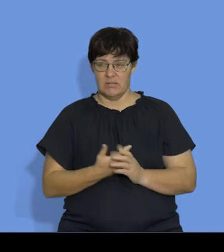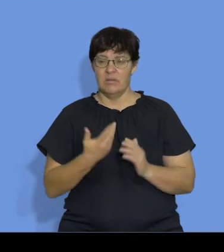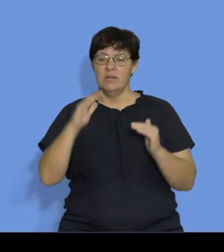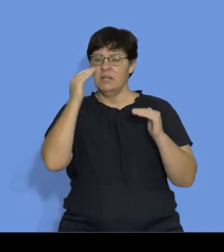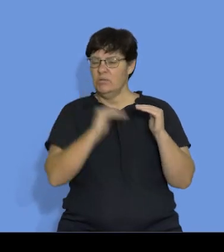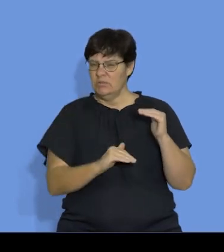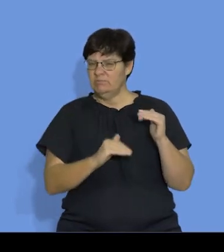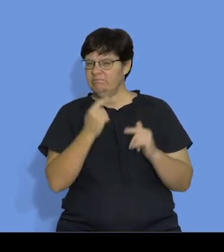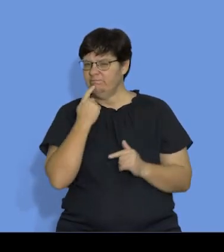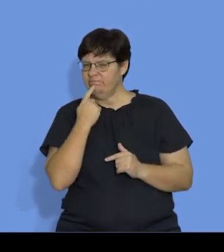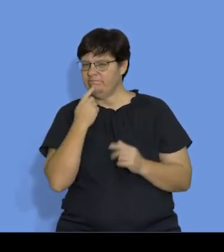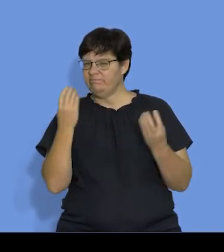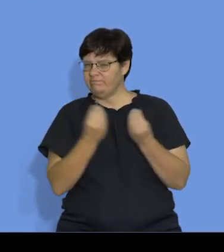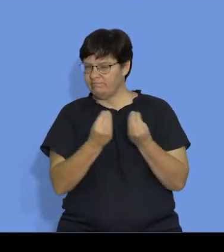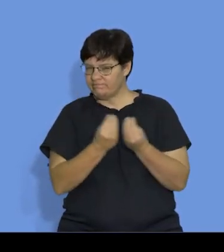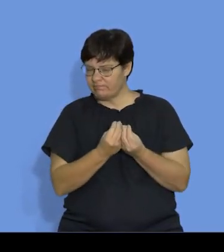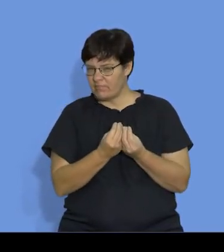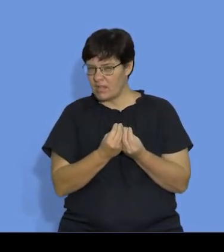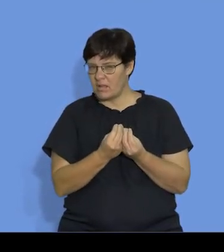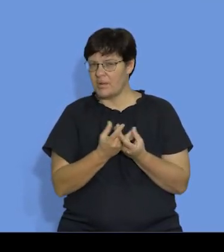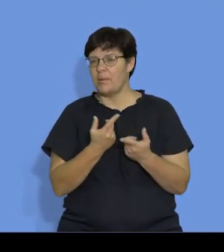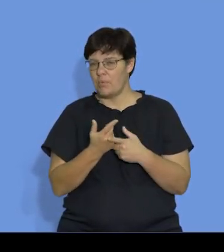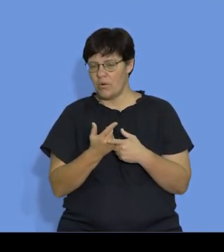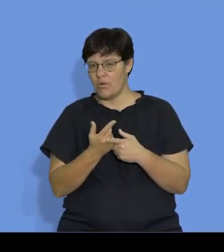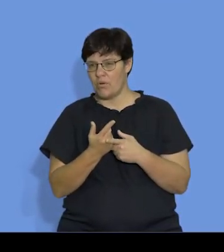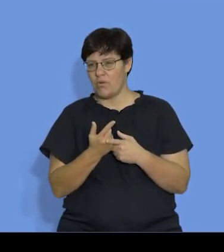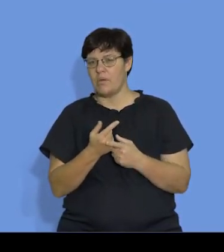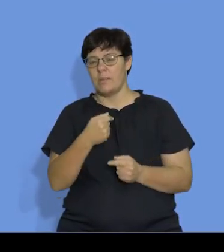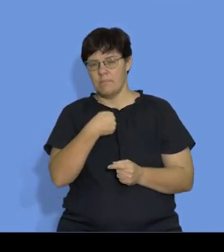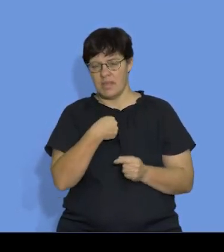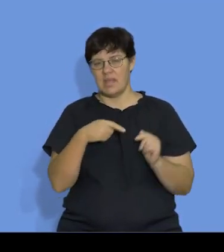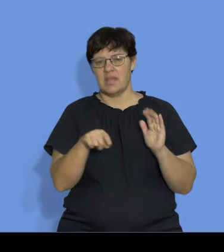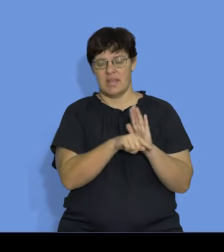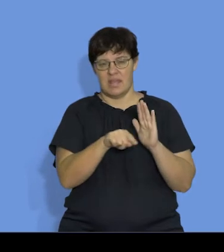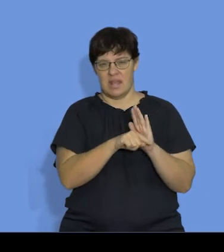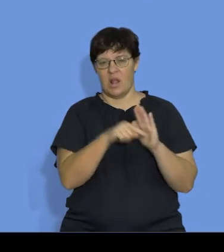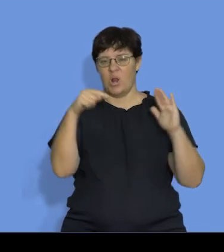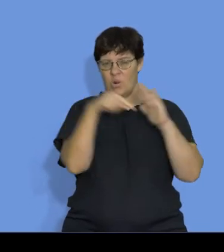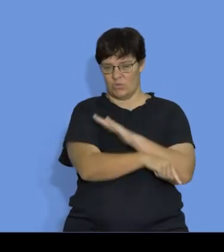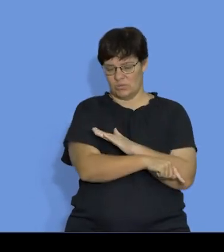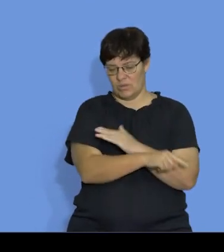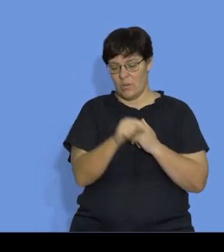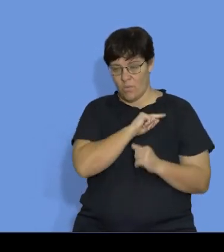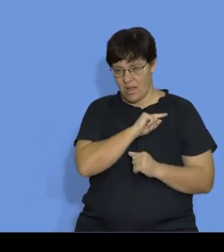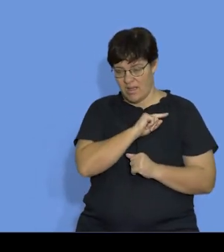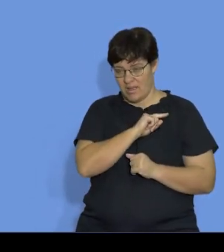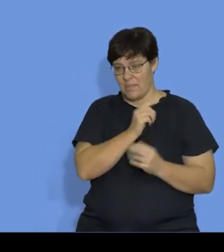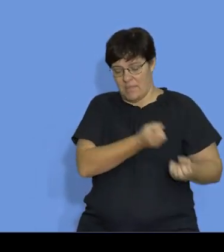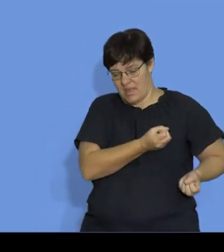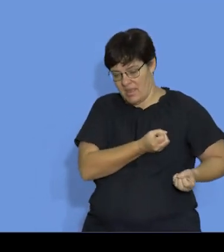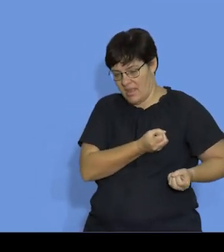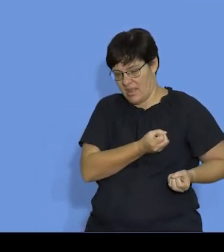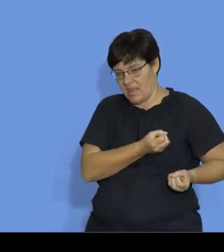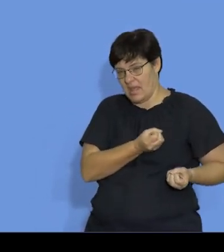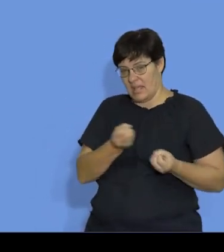agent is actually a substance that undergoes the loss of electrons, oxidation. So there needs to be an increase in